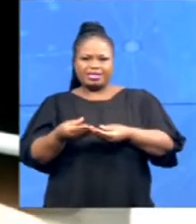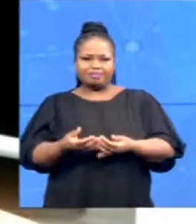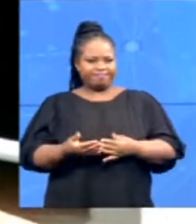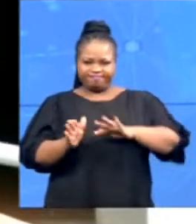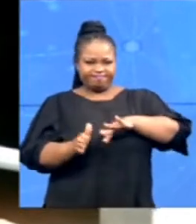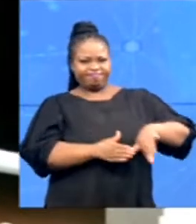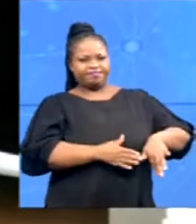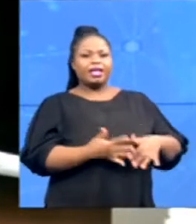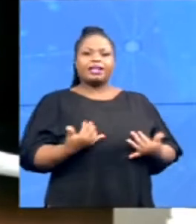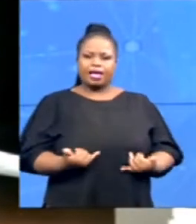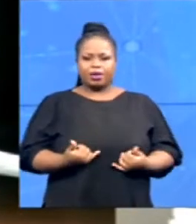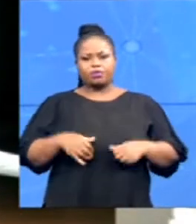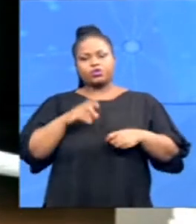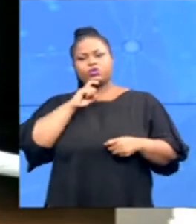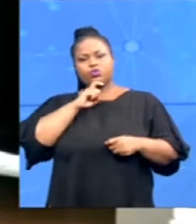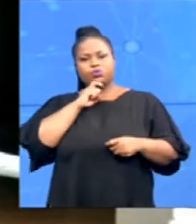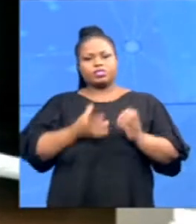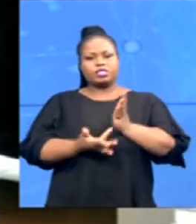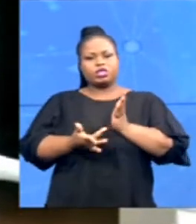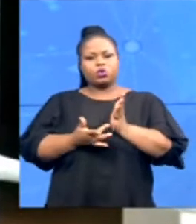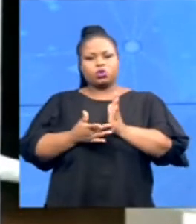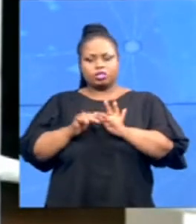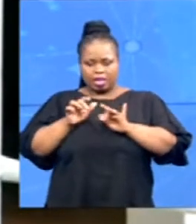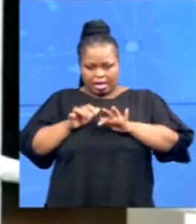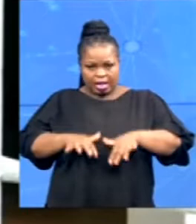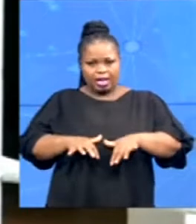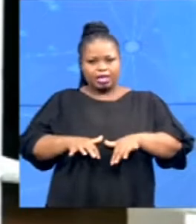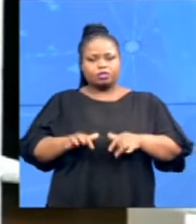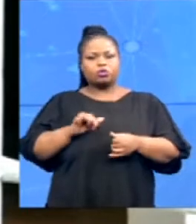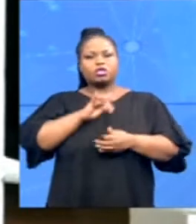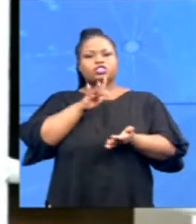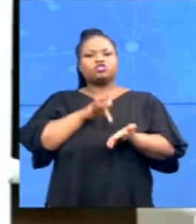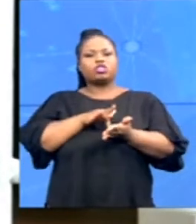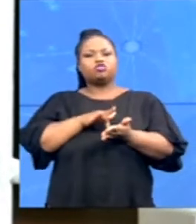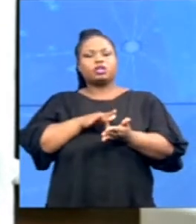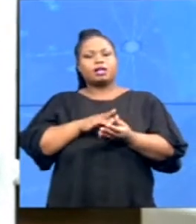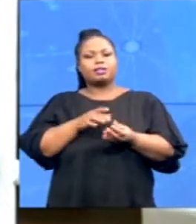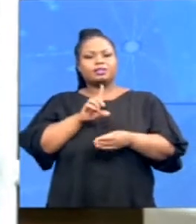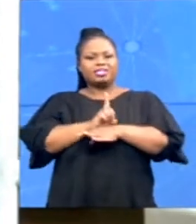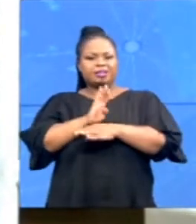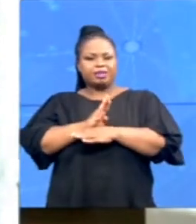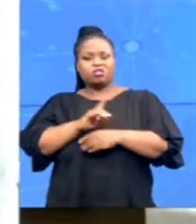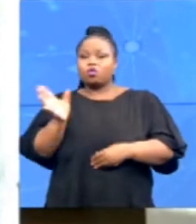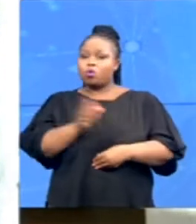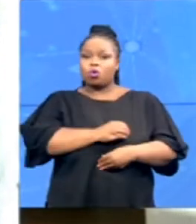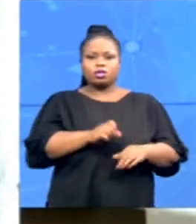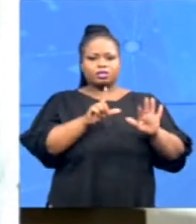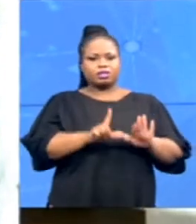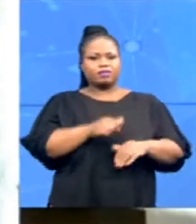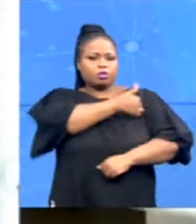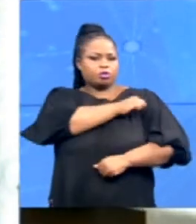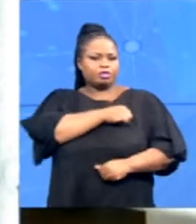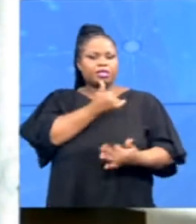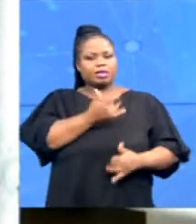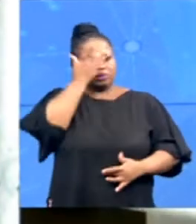that record into a central master base. So all 7 hospitals in the Nelson Mandela Metro now have the patient administration module and the